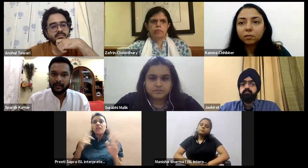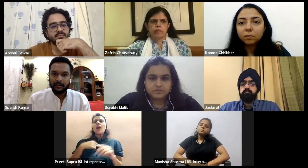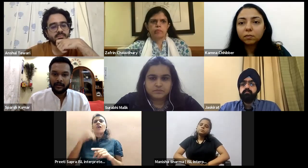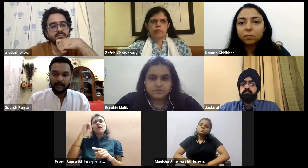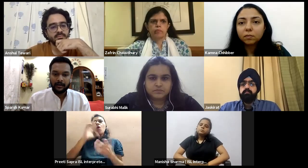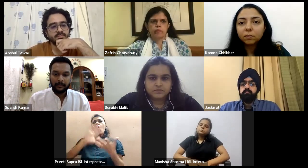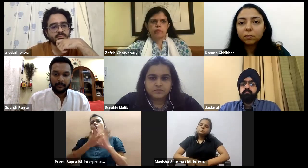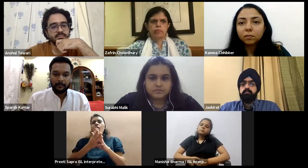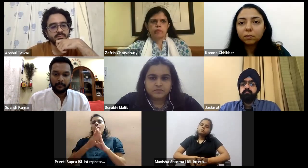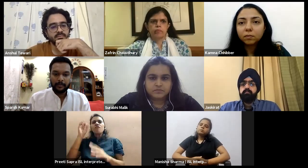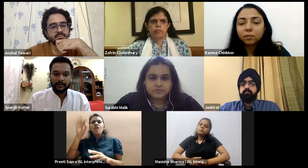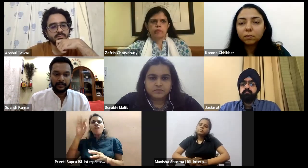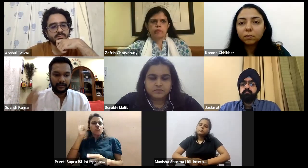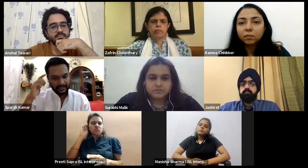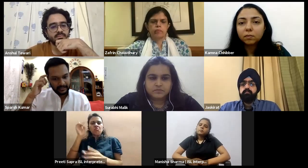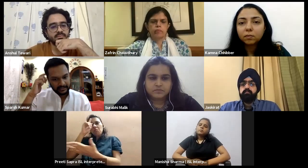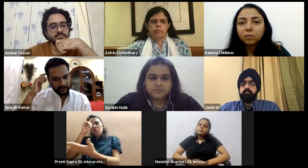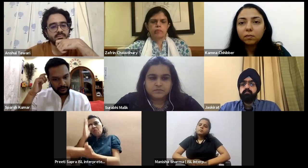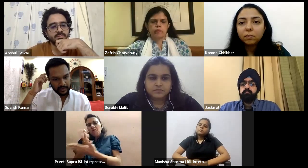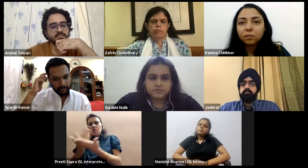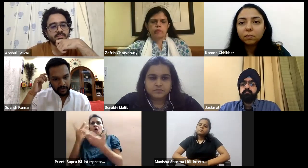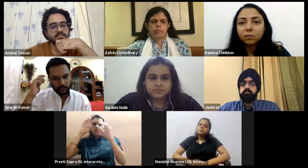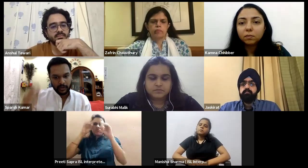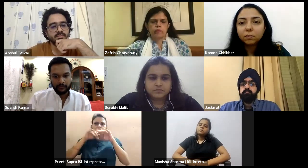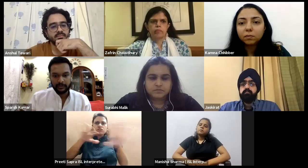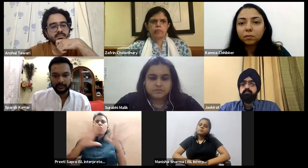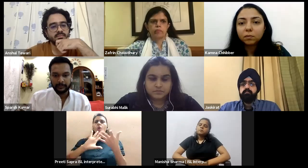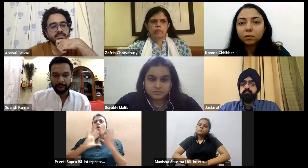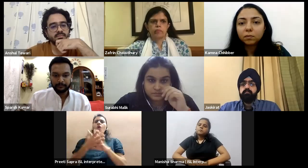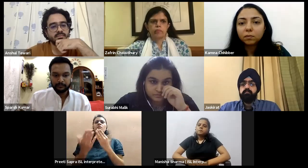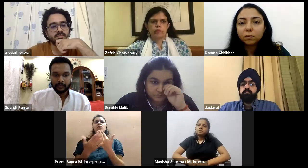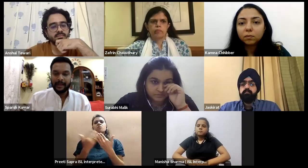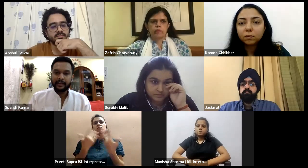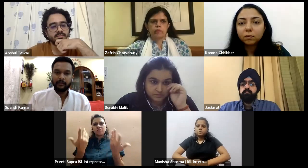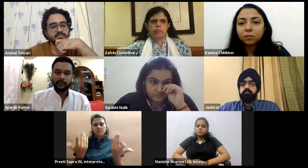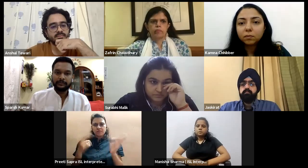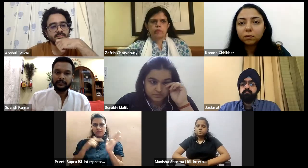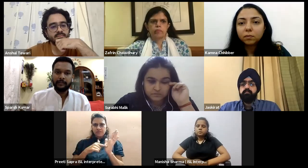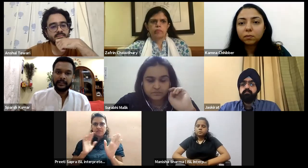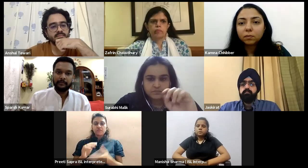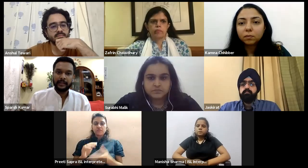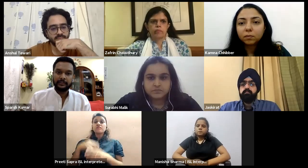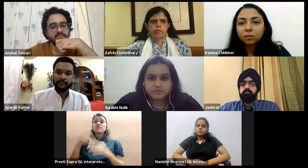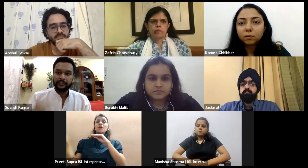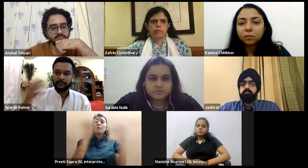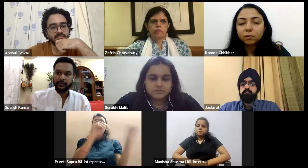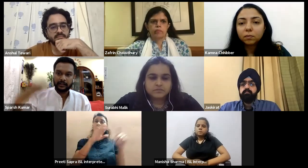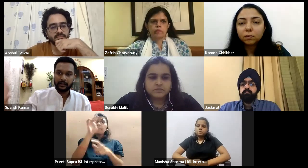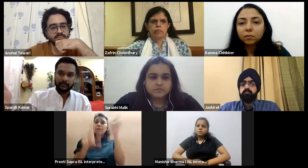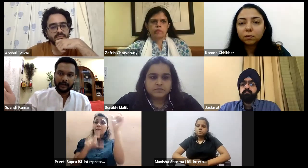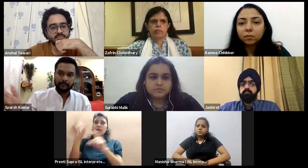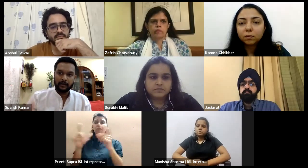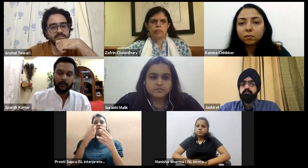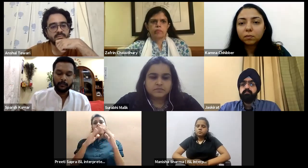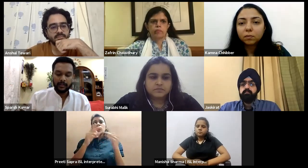in. But the disadvantage was, I remember I was working with migrant workers. I was helping them get certificates so that